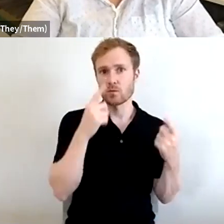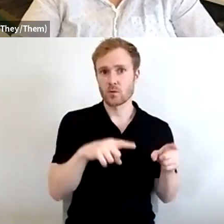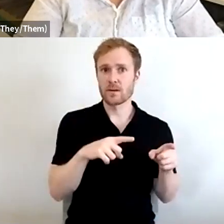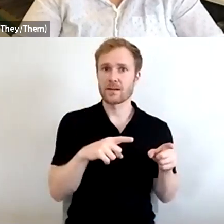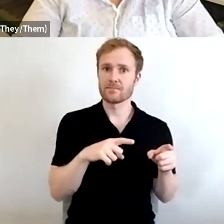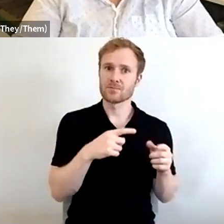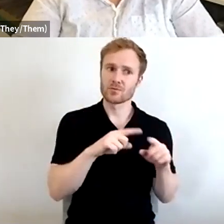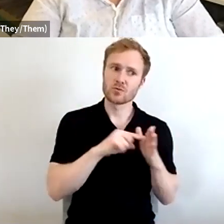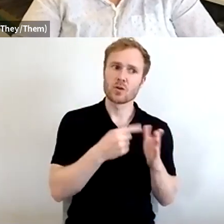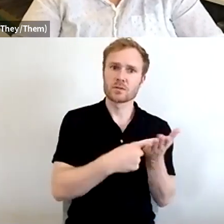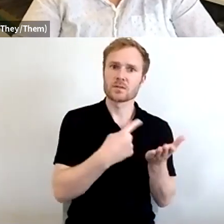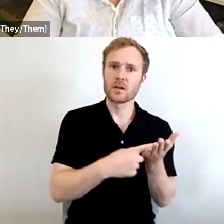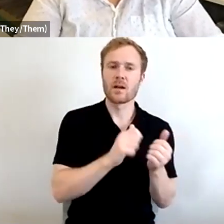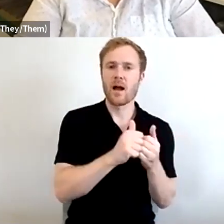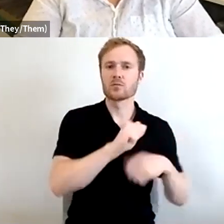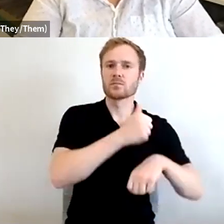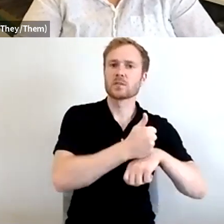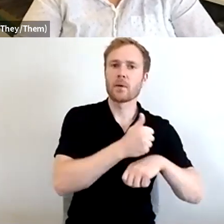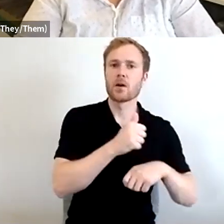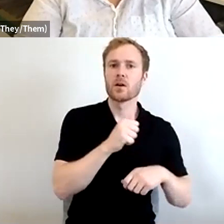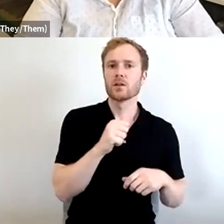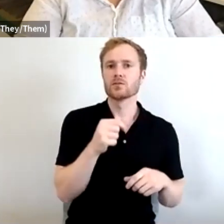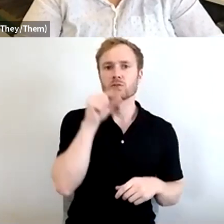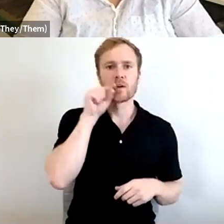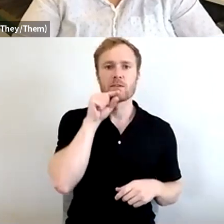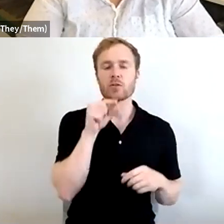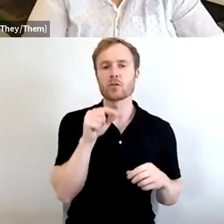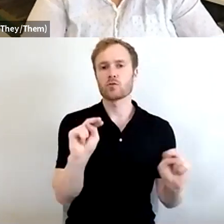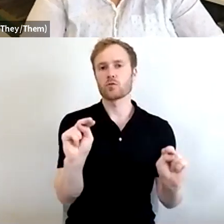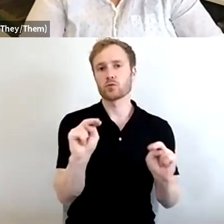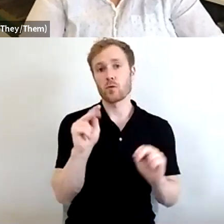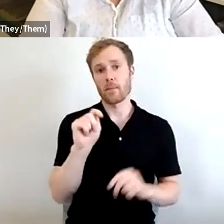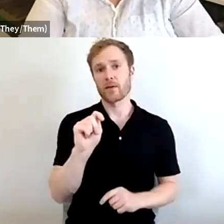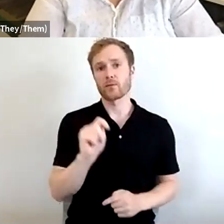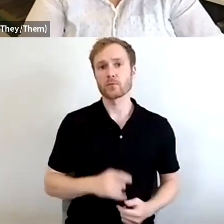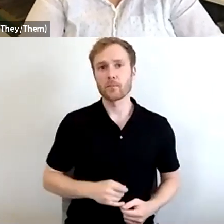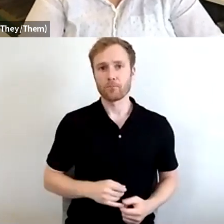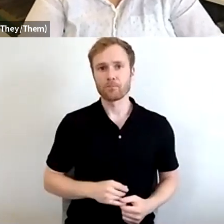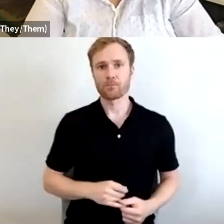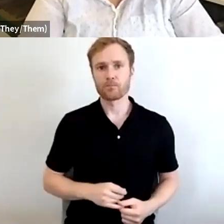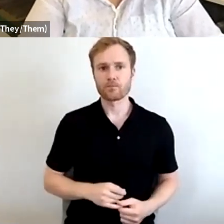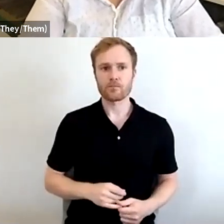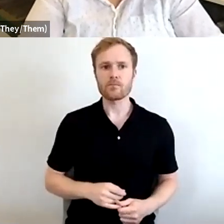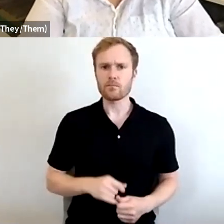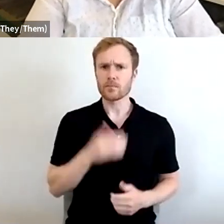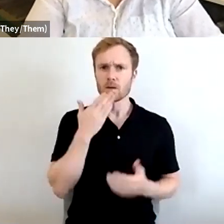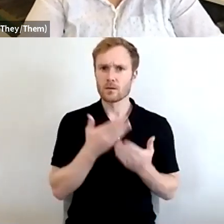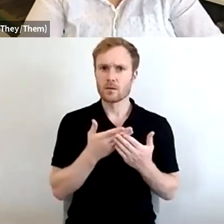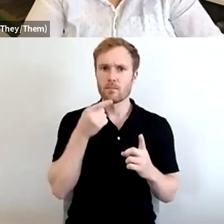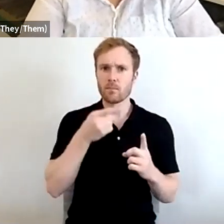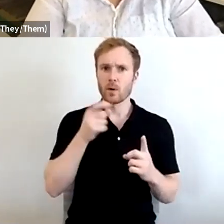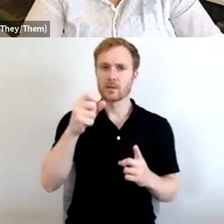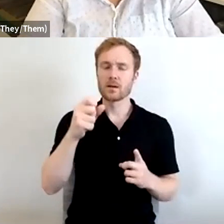schooling. Yeah, those are such two good points. And that actually, the first one kind of